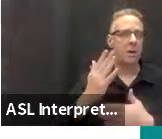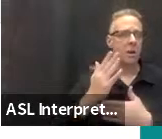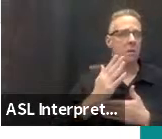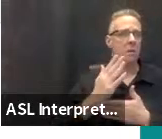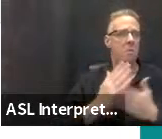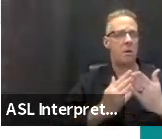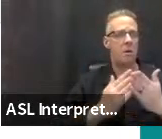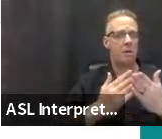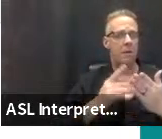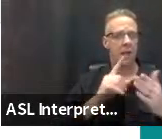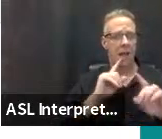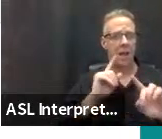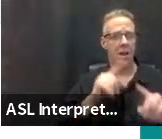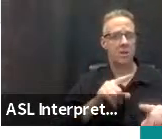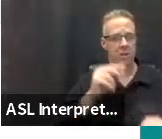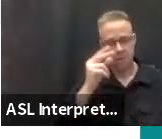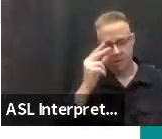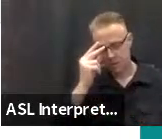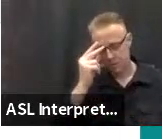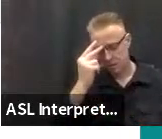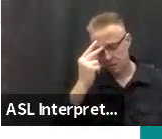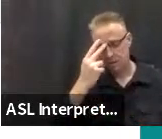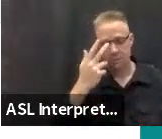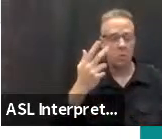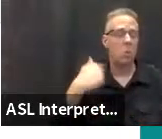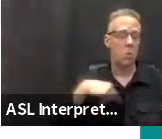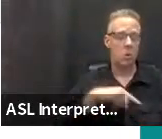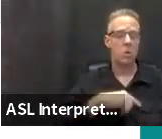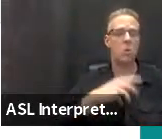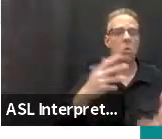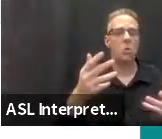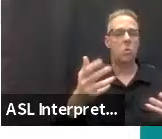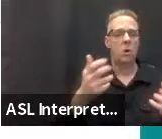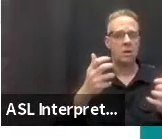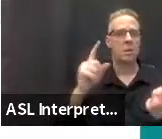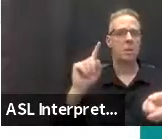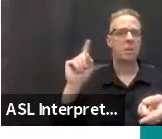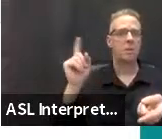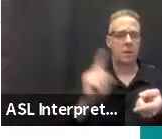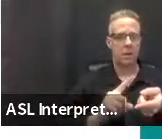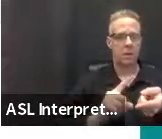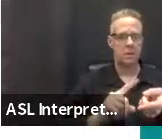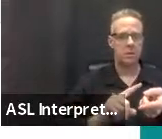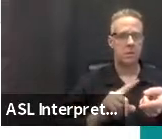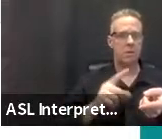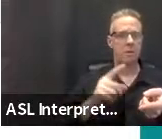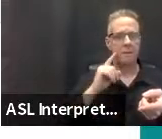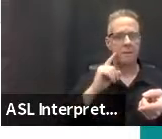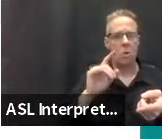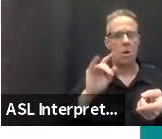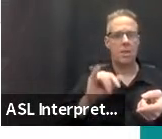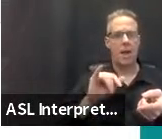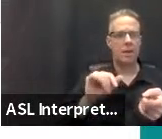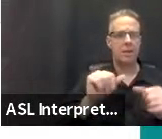answer is, if not the main part of that answer, is we want to try to minimize the footprint of this